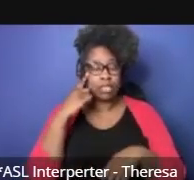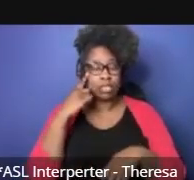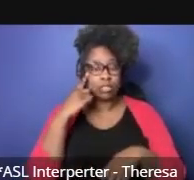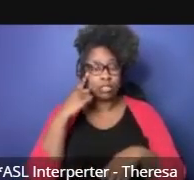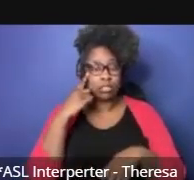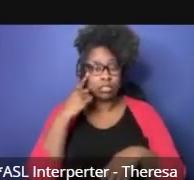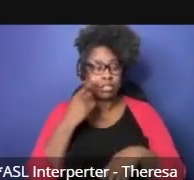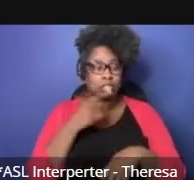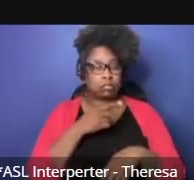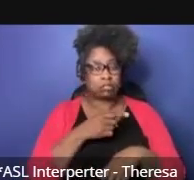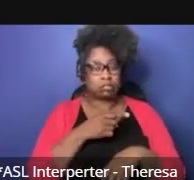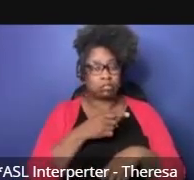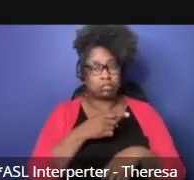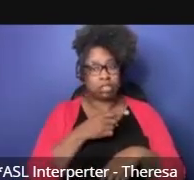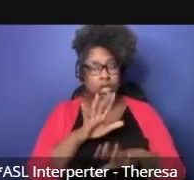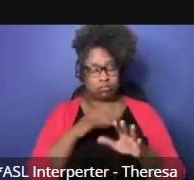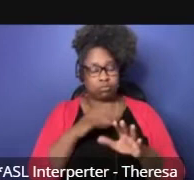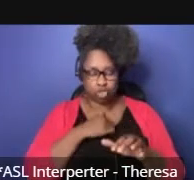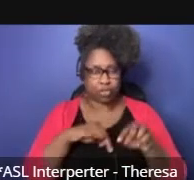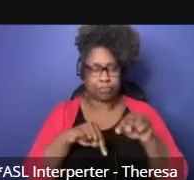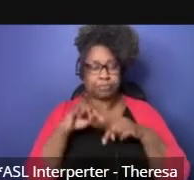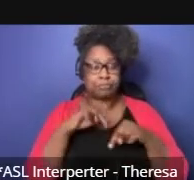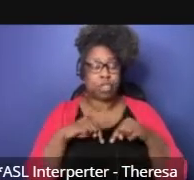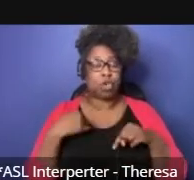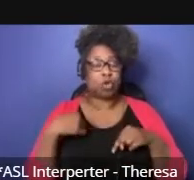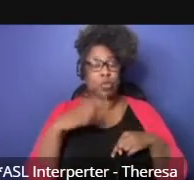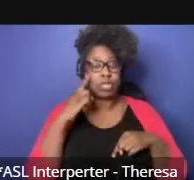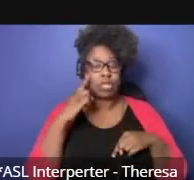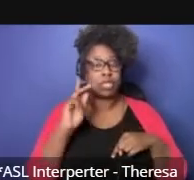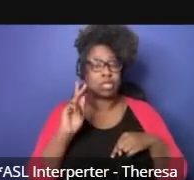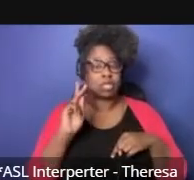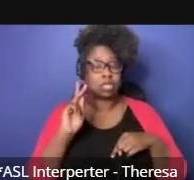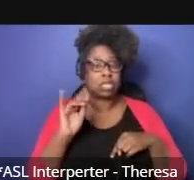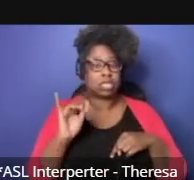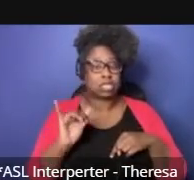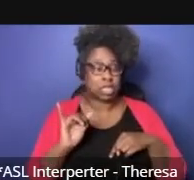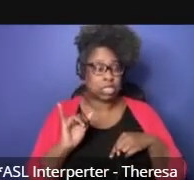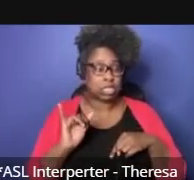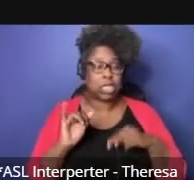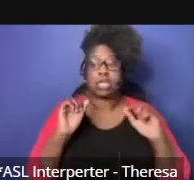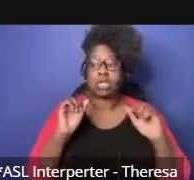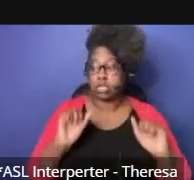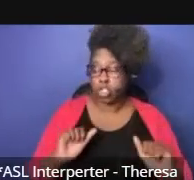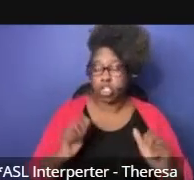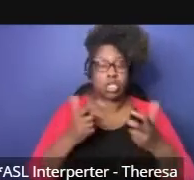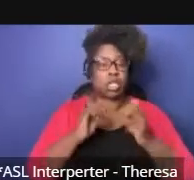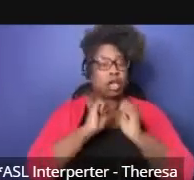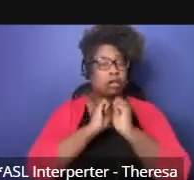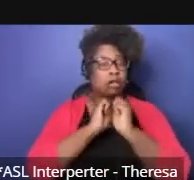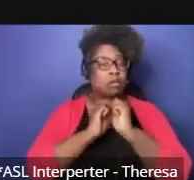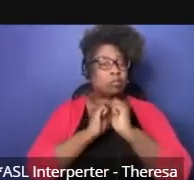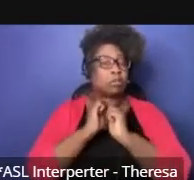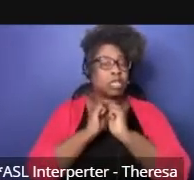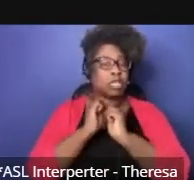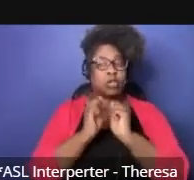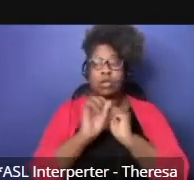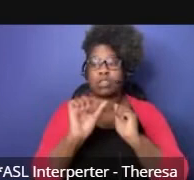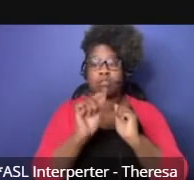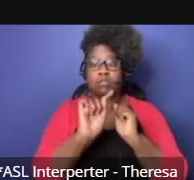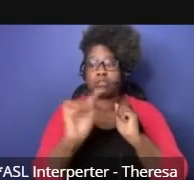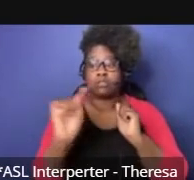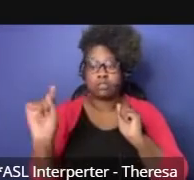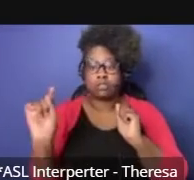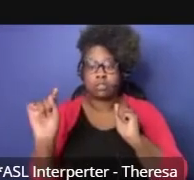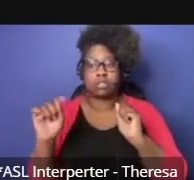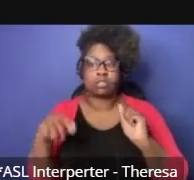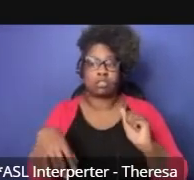a place where Kentucky might be particularly competitive and might have fewer other